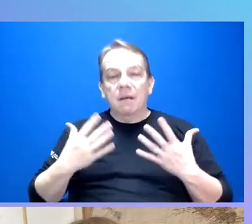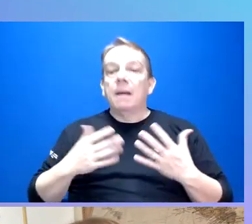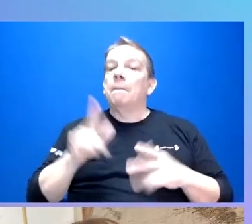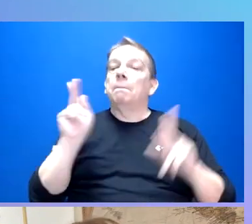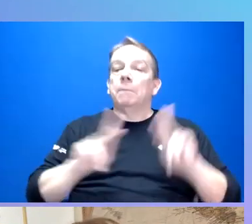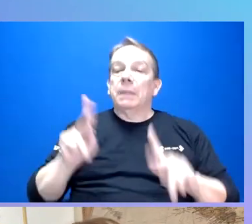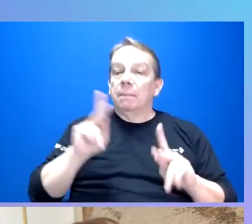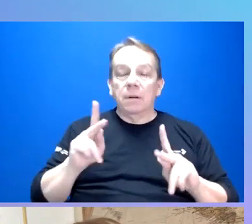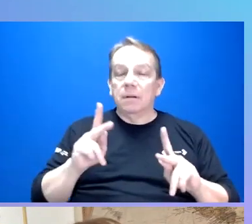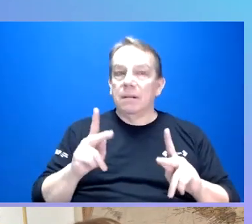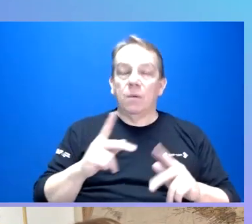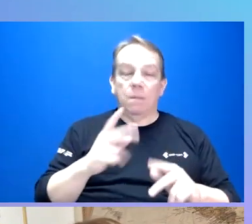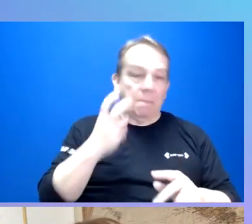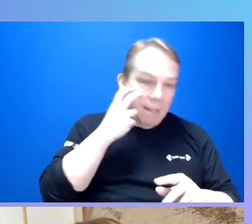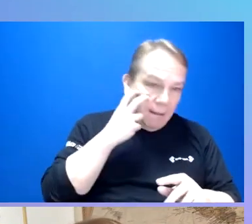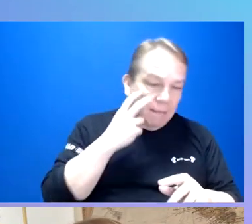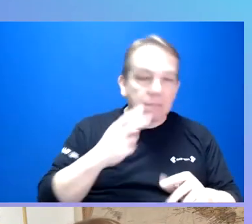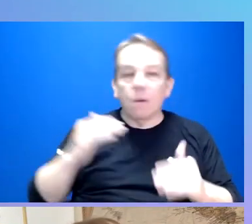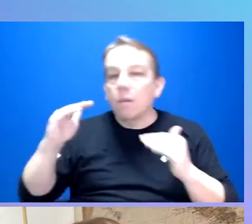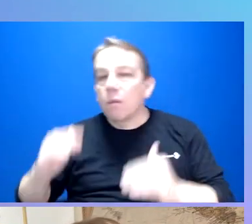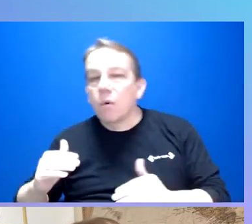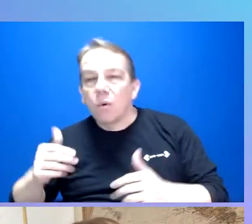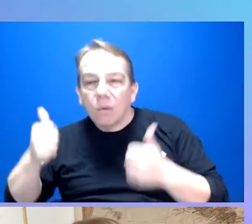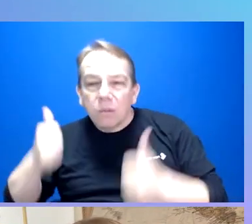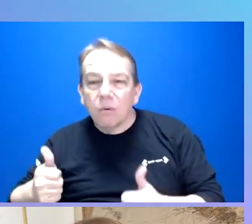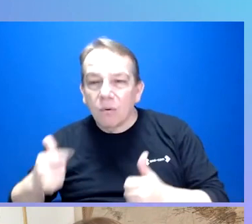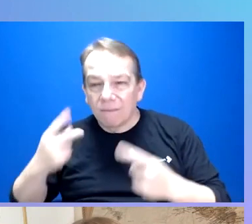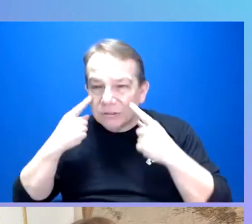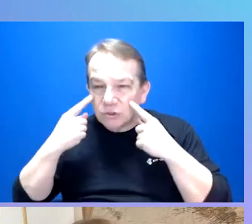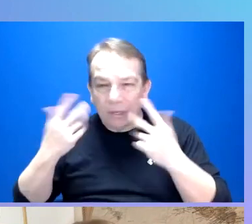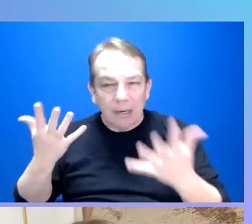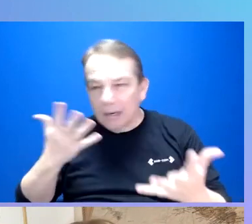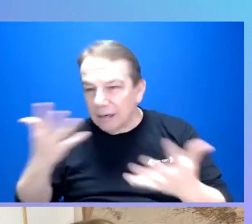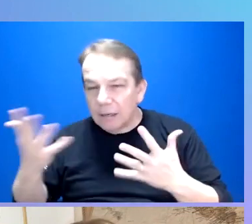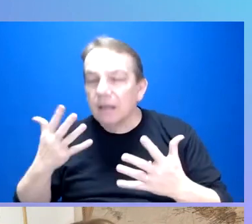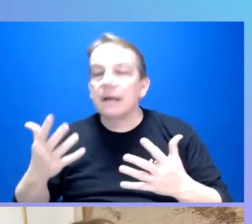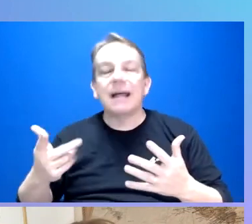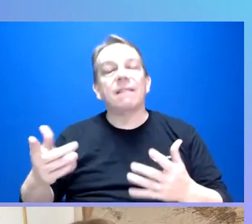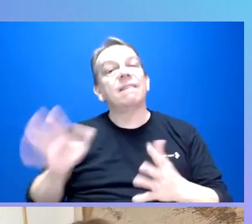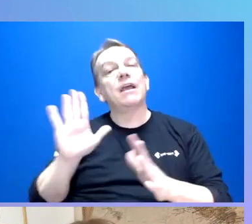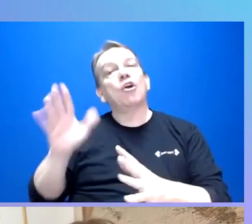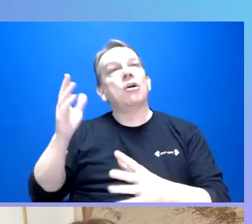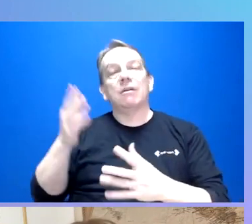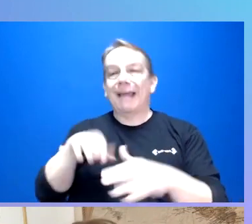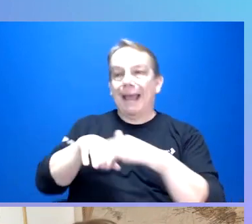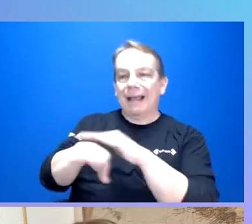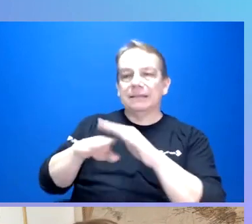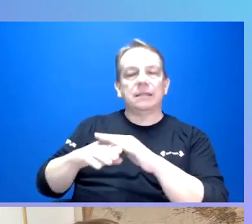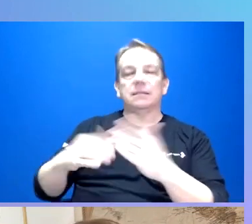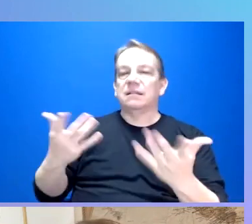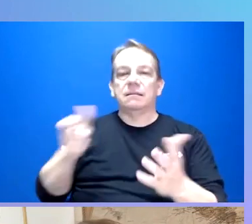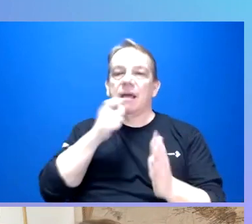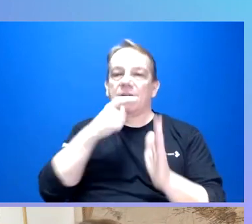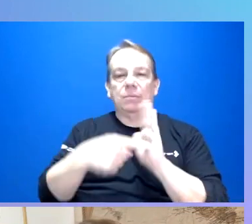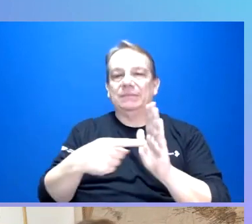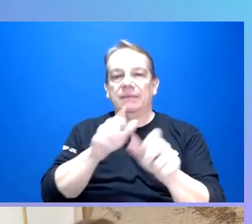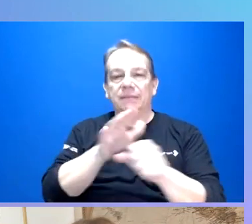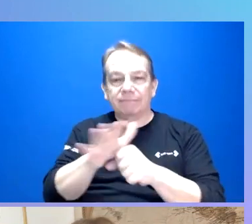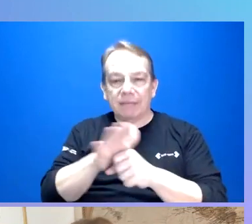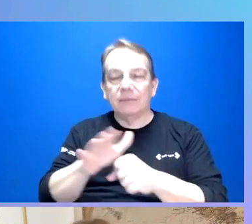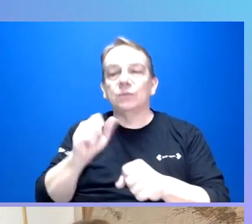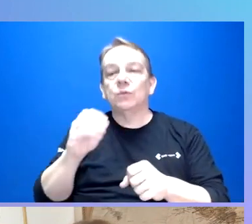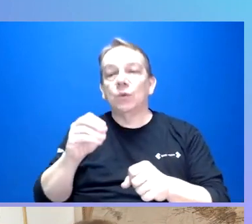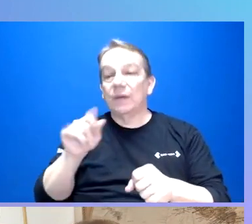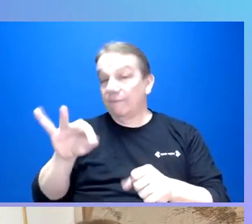are underrepresented in STEM and maker culture, both of which are historically inaccessible. If